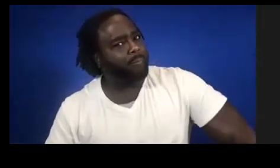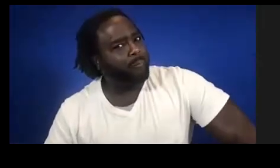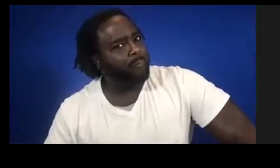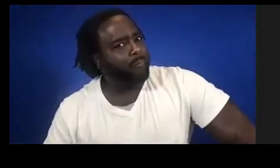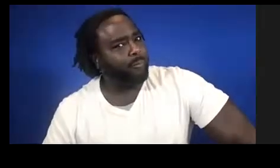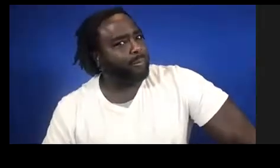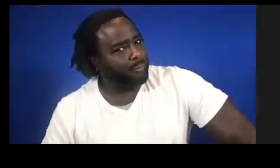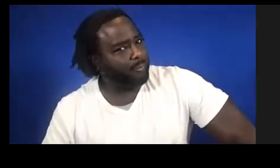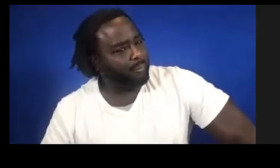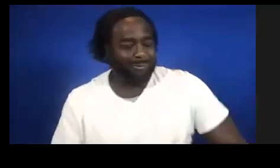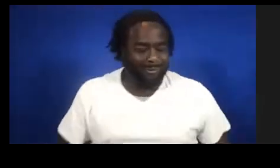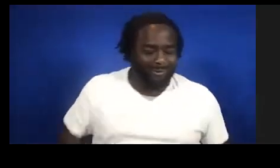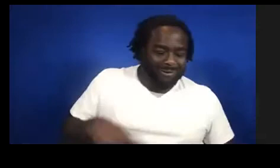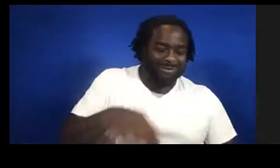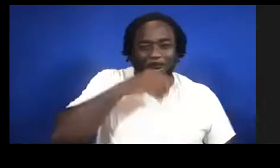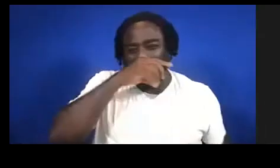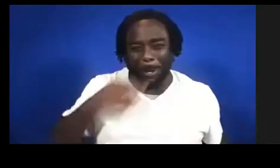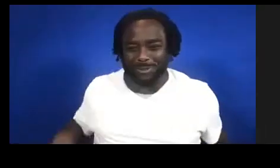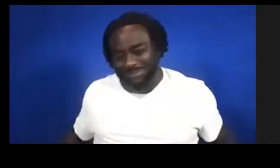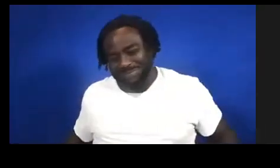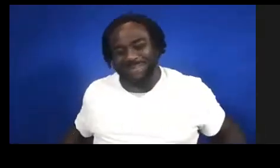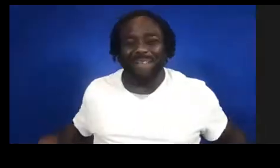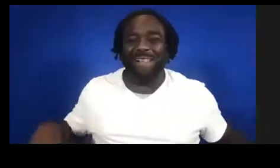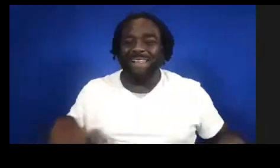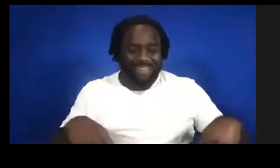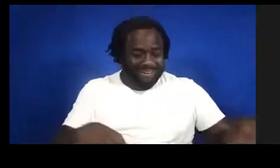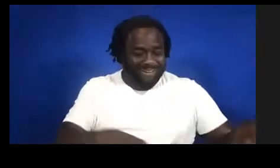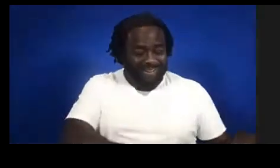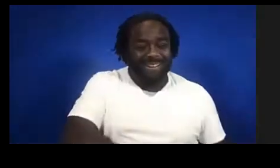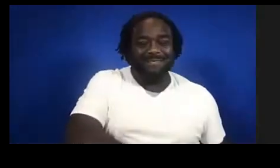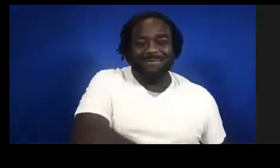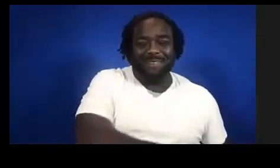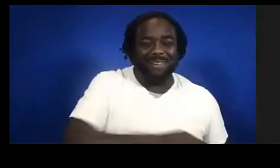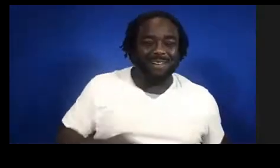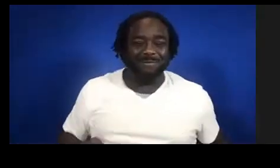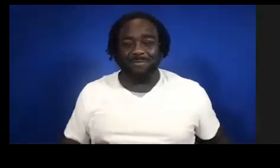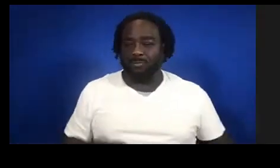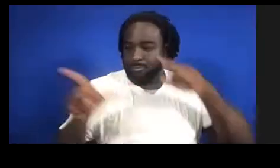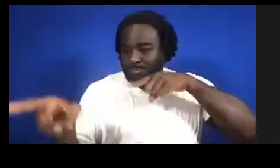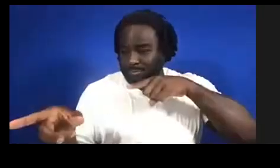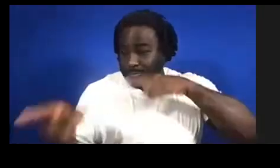there who talk about my cousin's Black, and I'm like, okay, you keep talking. You keep talking.